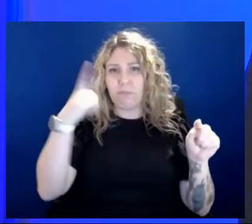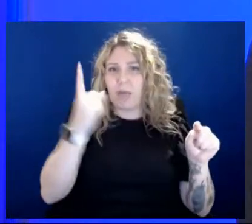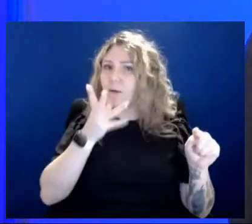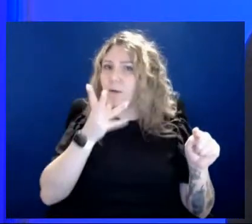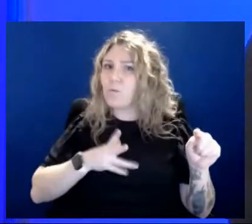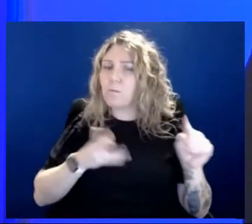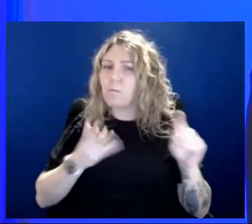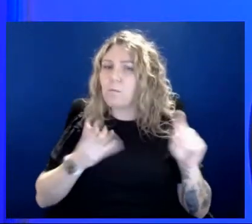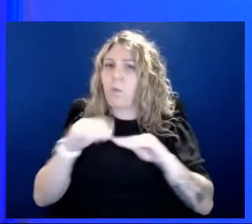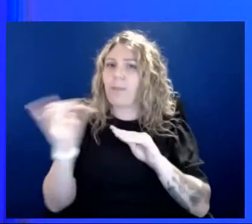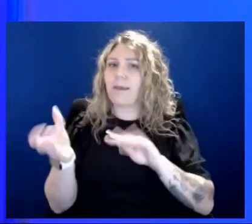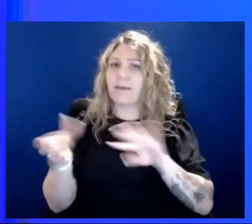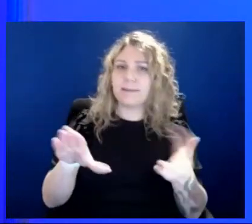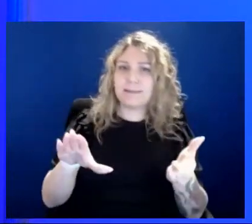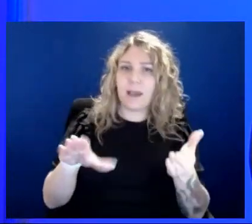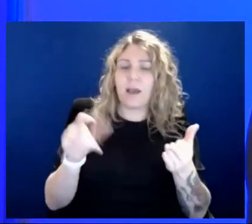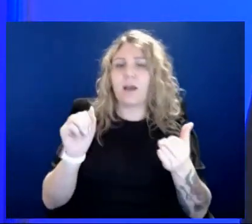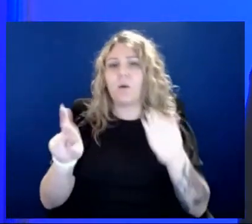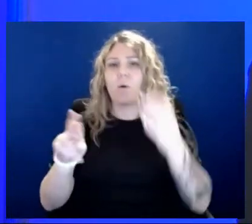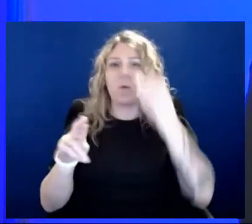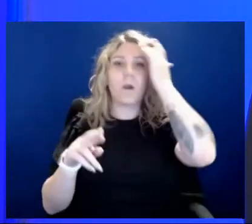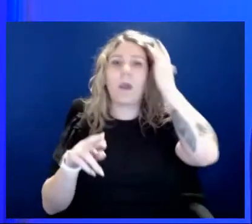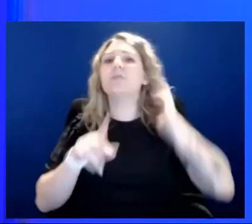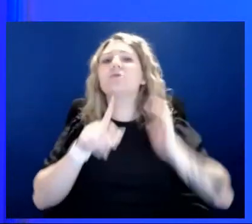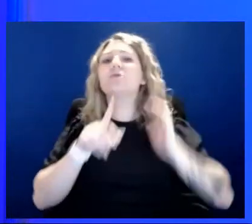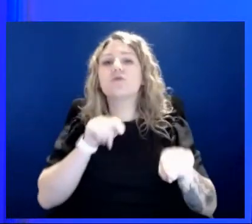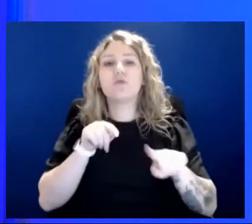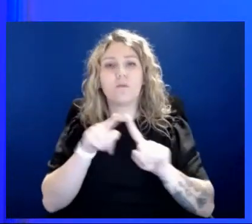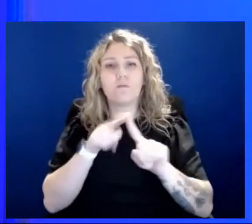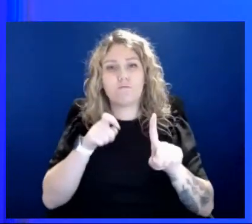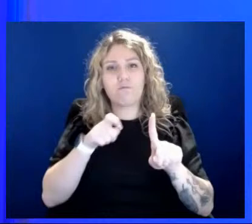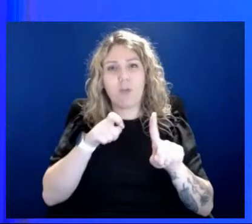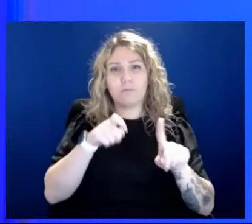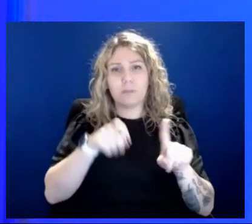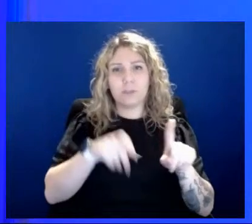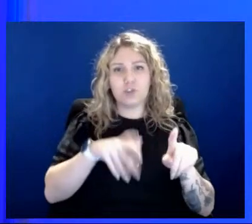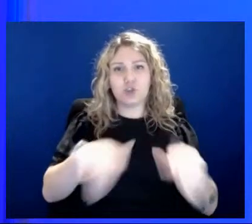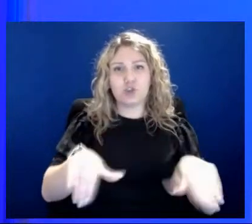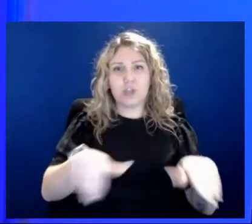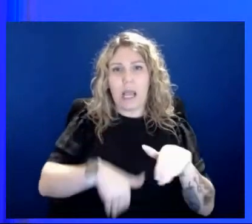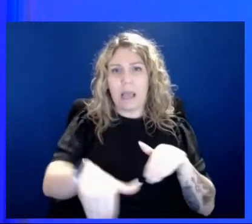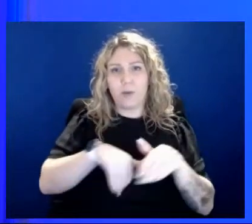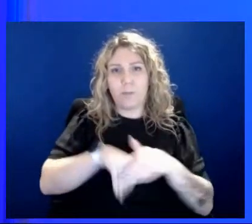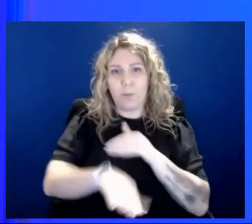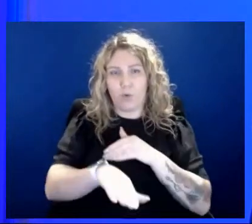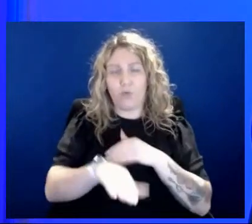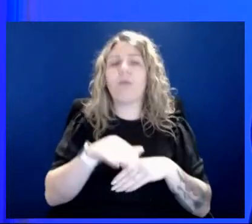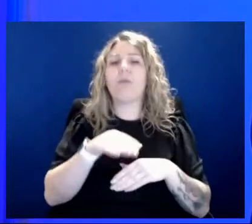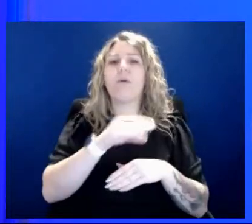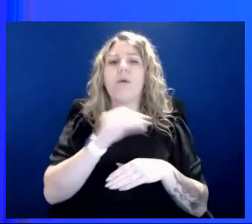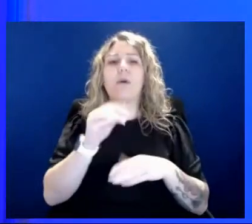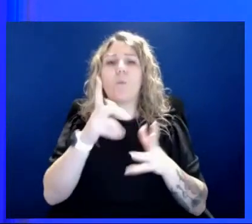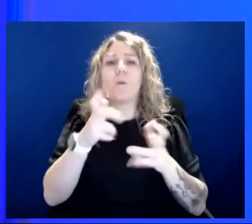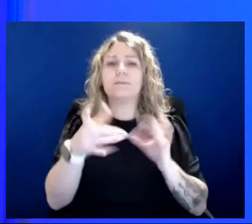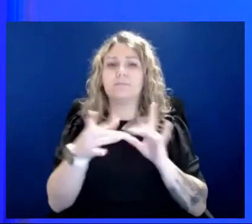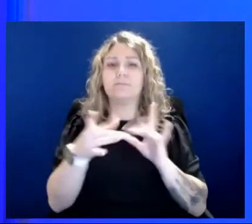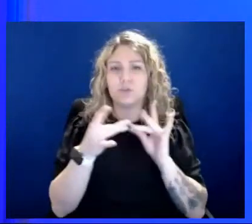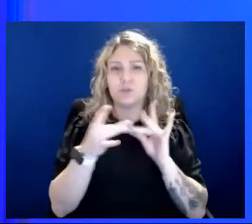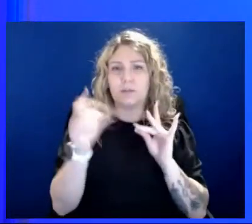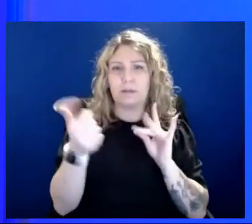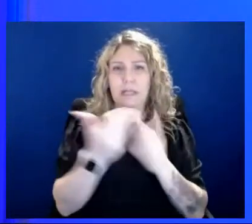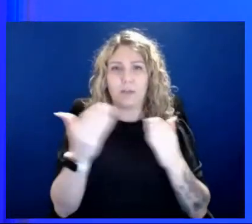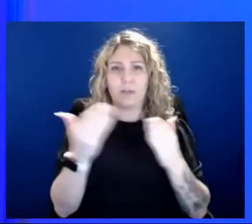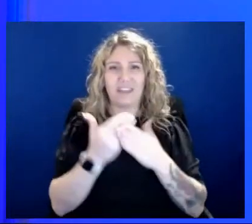more likely to have, as a result of childbirth. And actually, I do want to highlight one other thing that I think is particularly